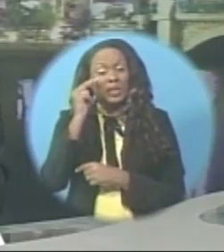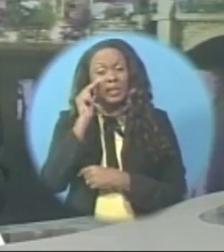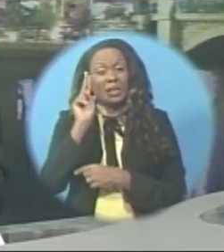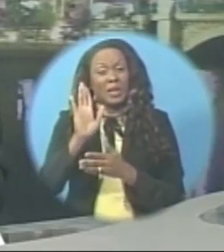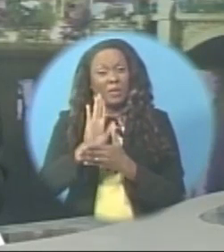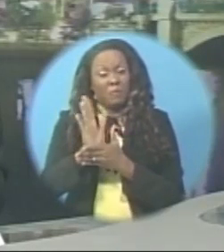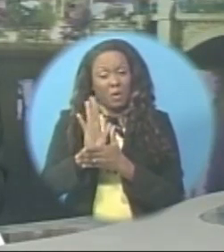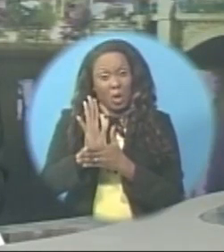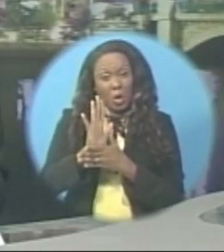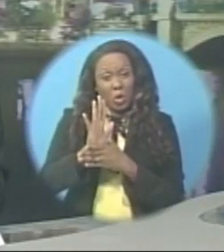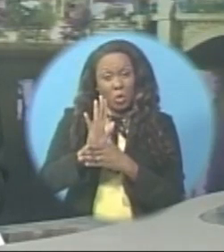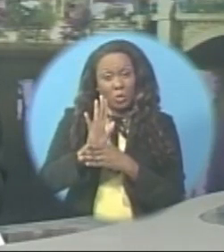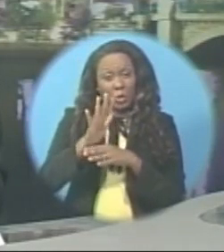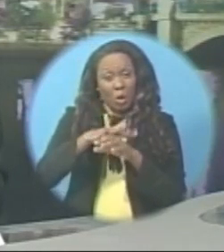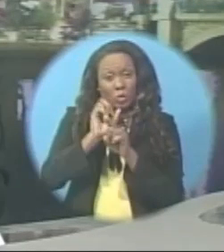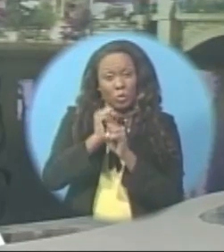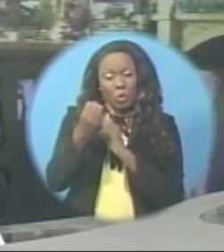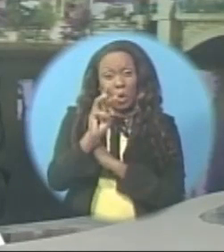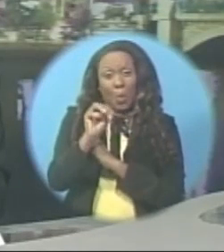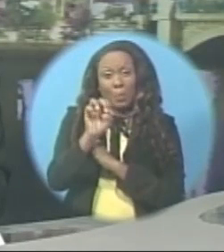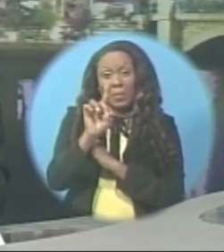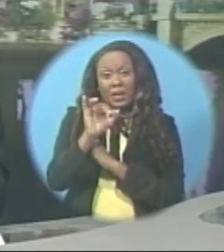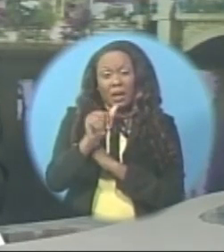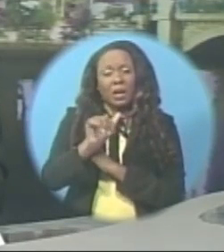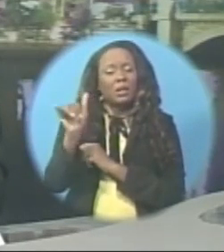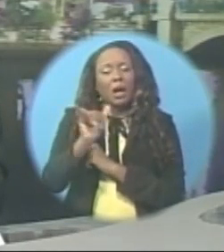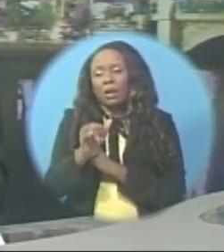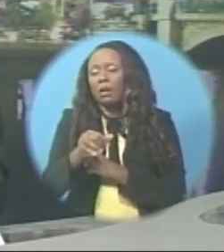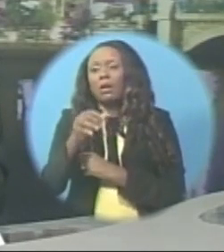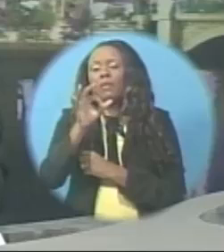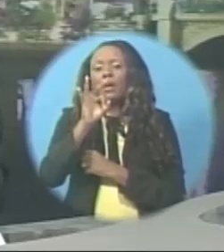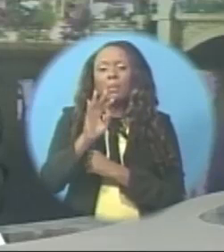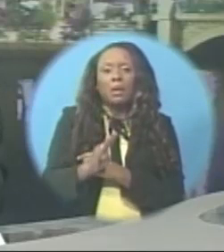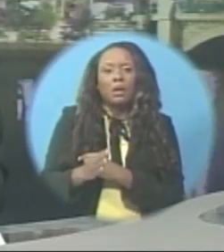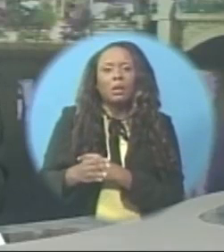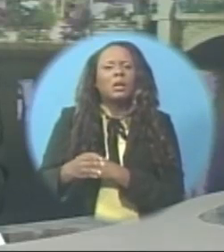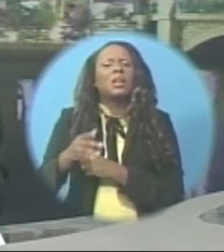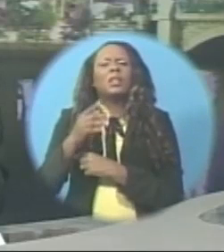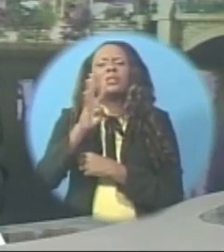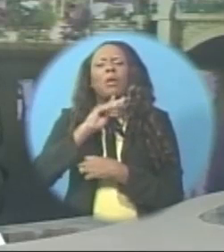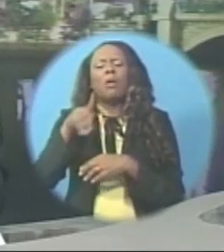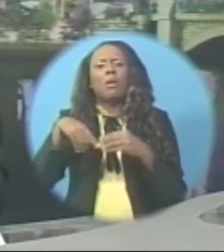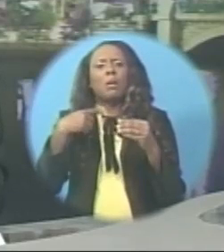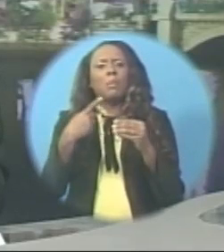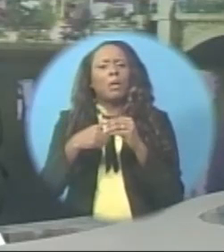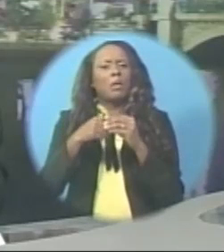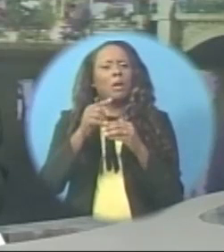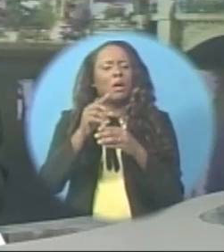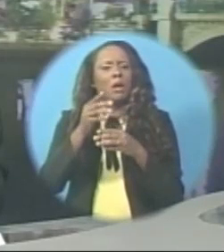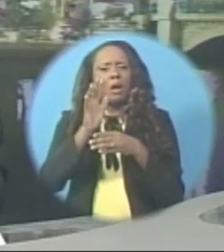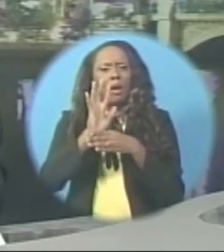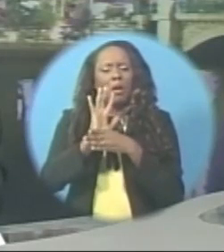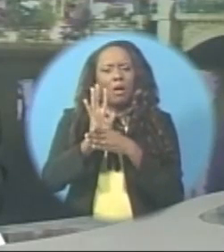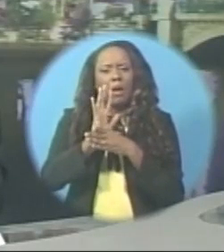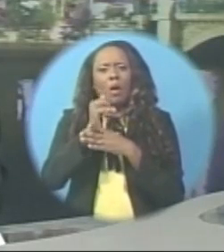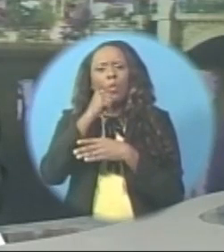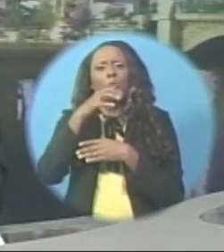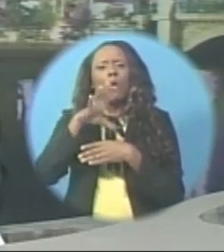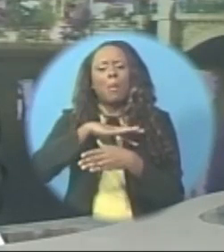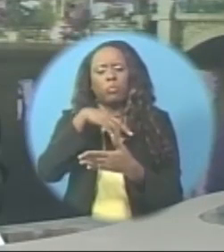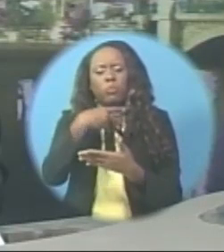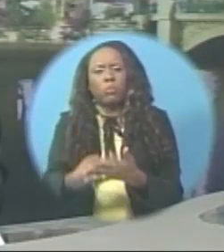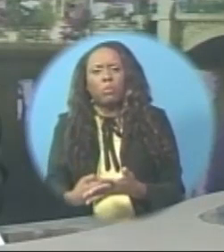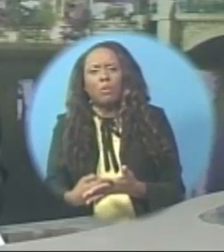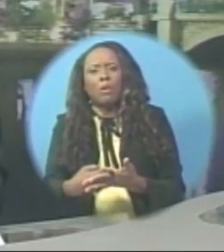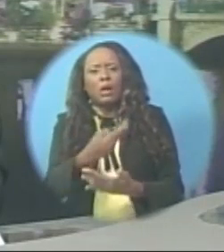on social media more critically. He was referring directly to a video circulating of a woman collapsed on the floor of the accident